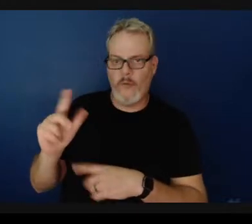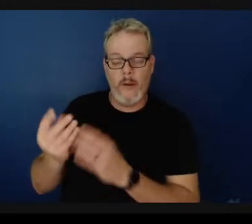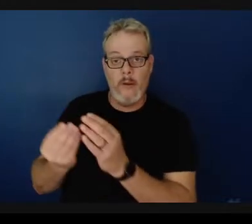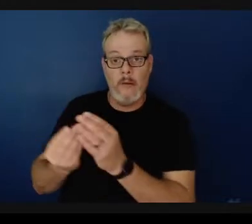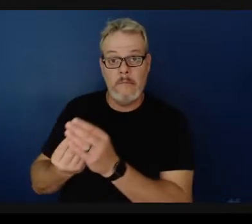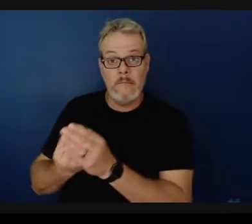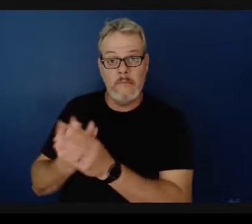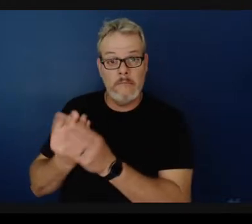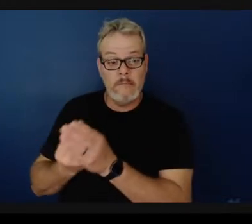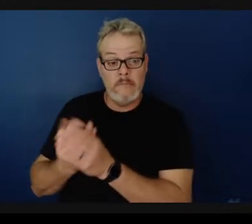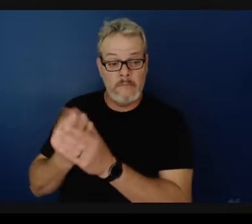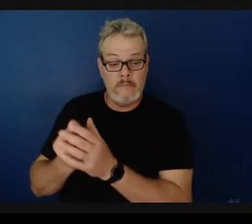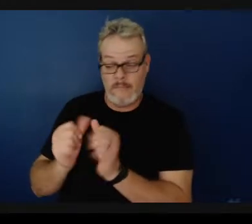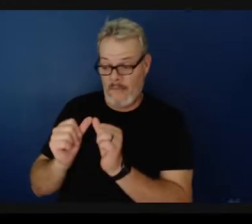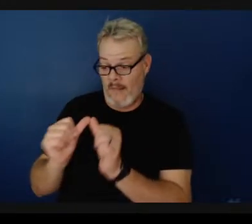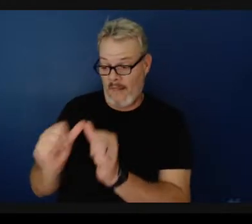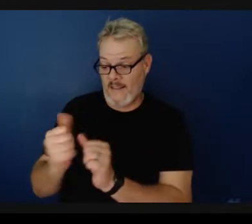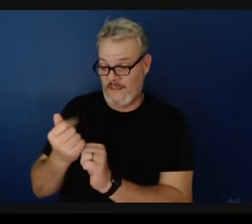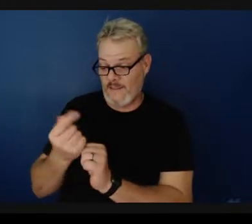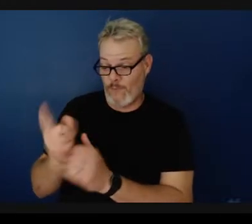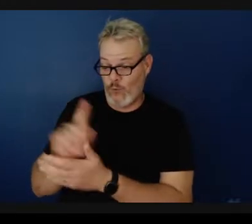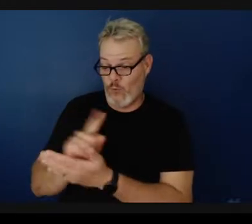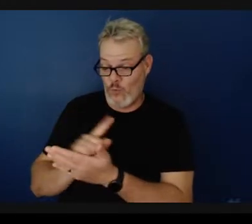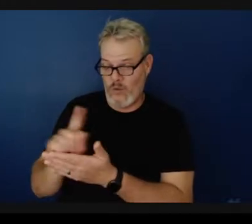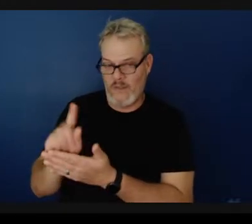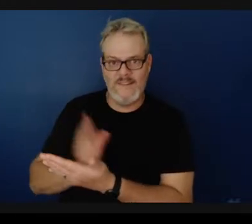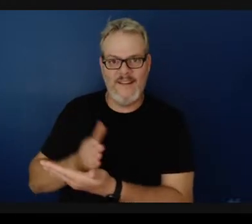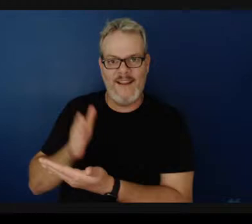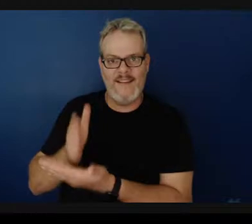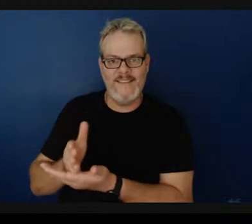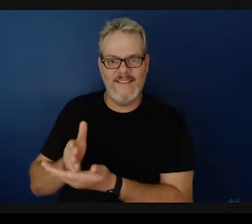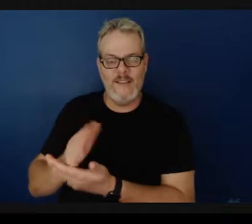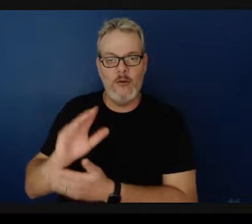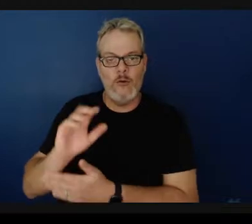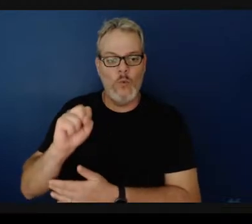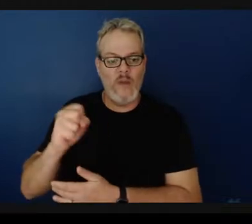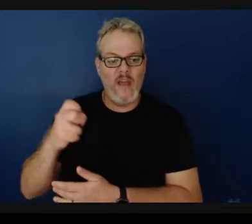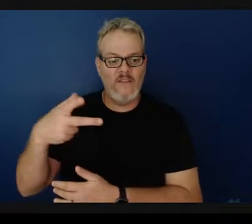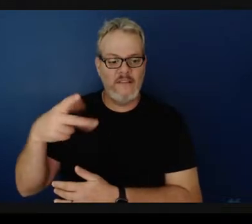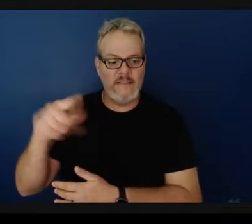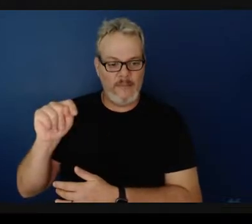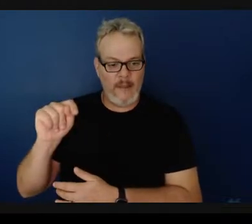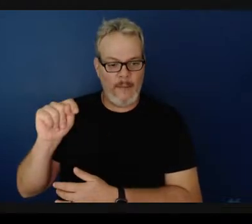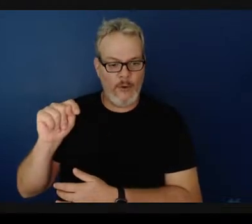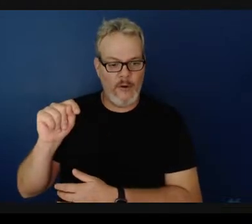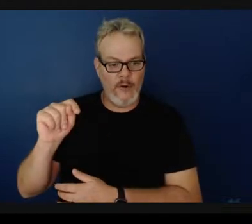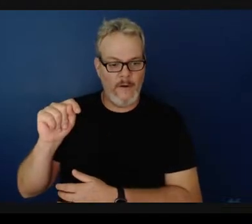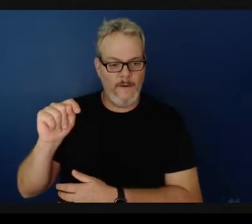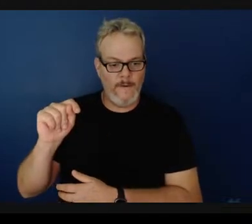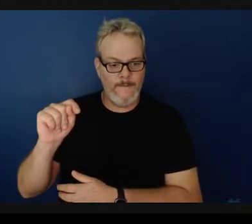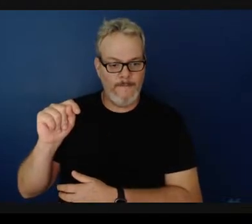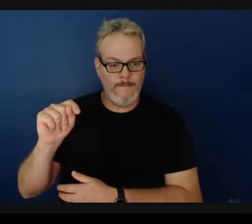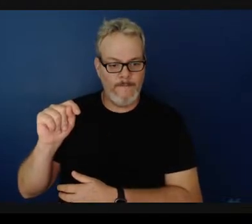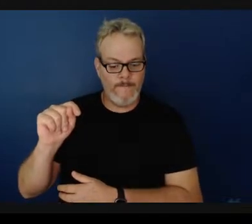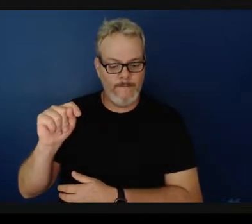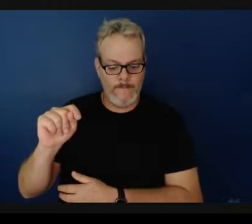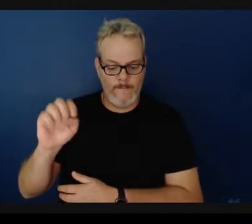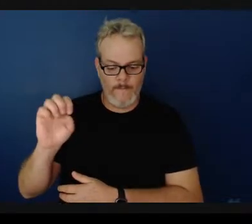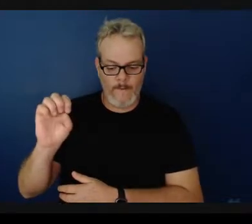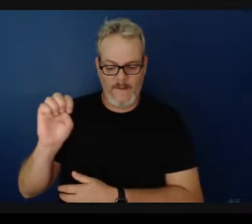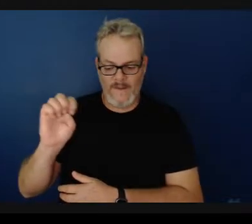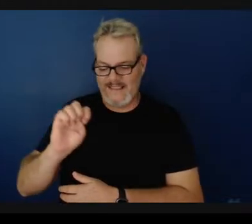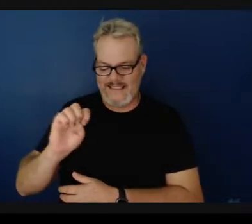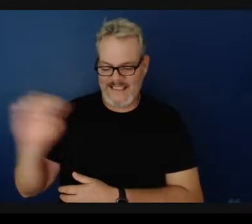lasted, what was it, a couple of weeks, and ended. We had September on the eastern down drop block that